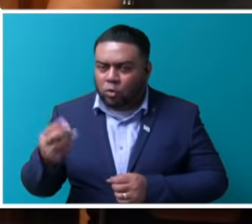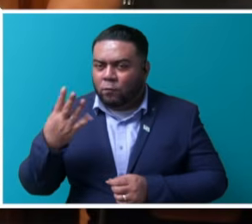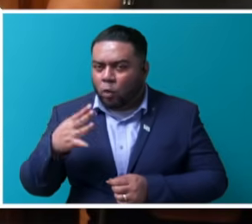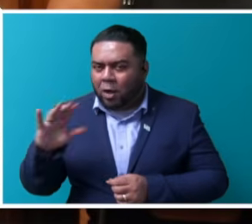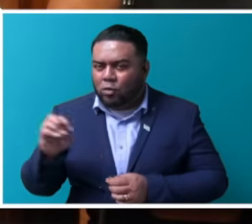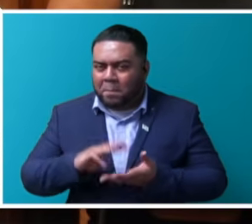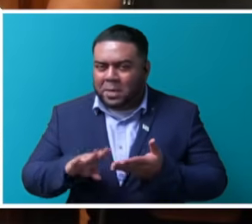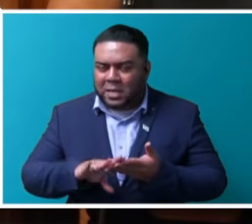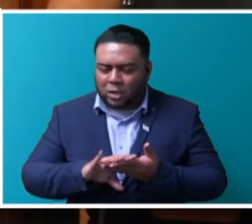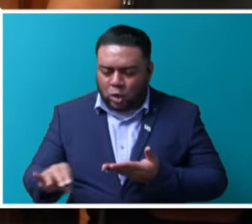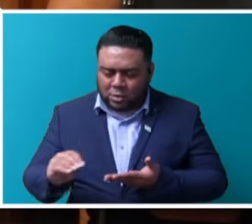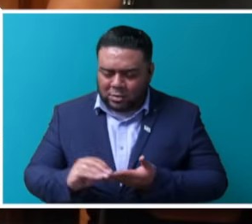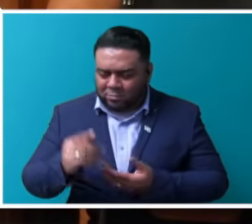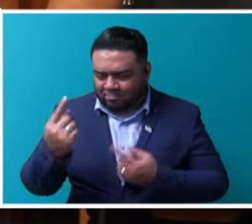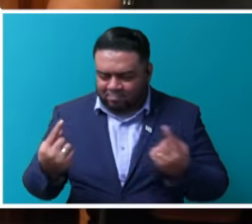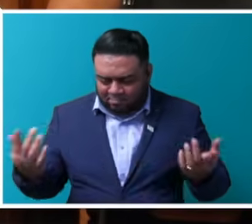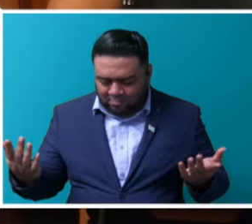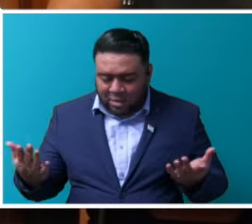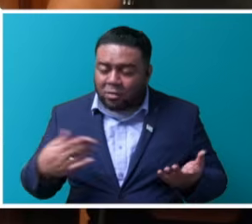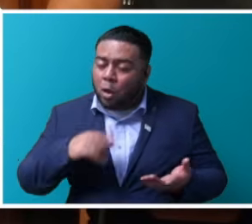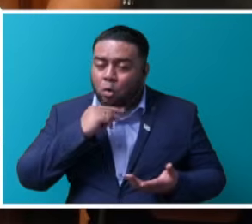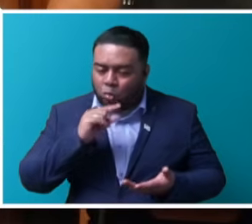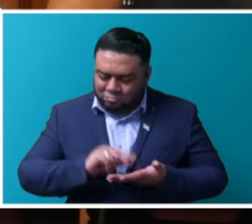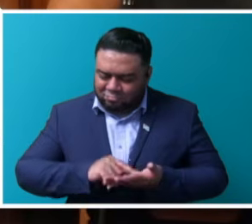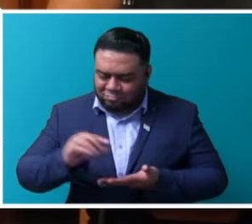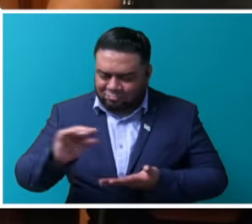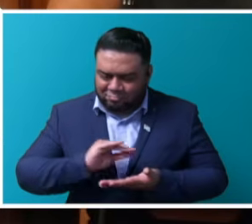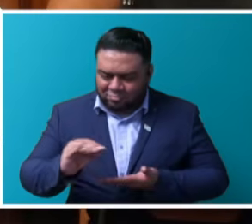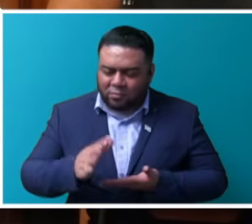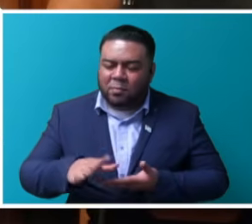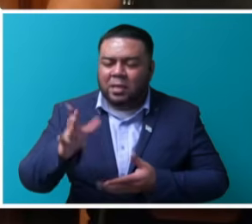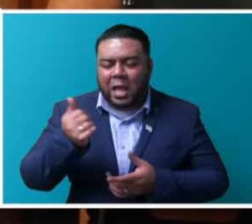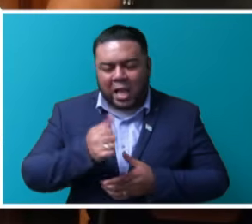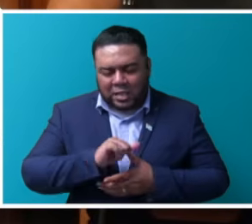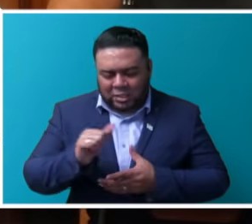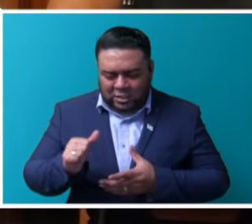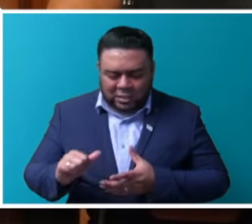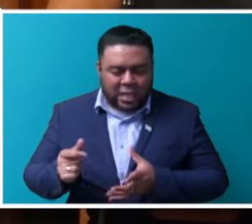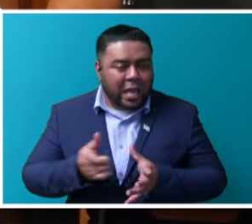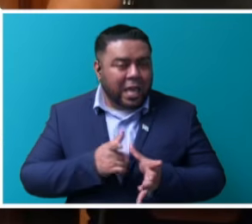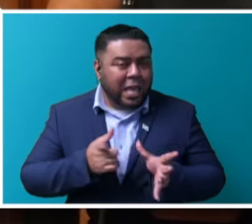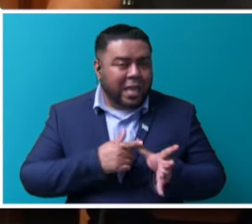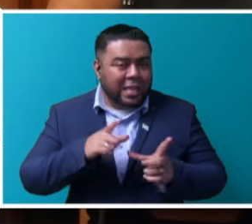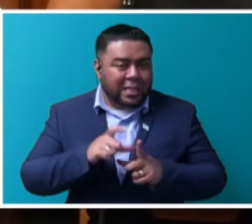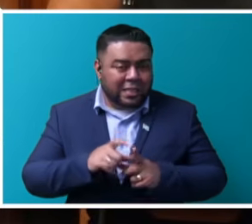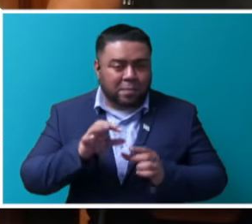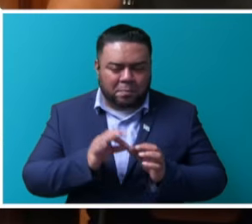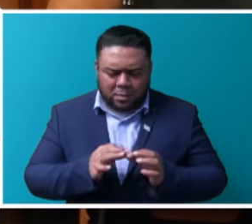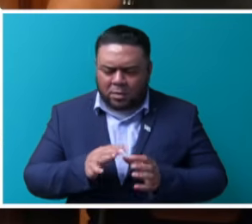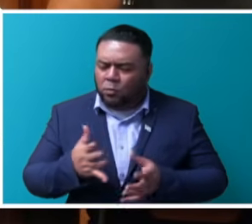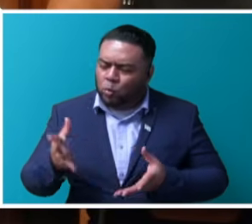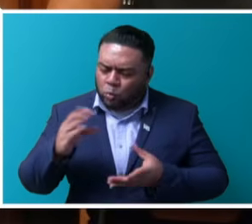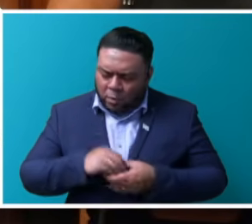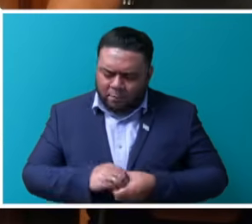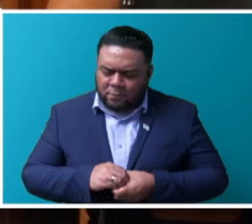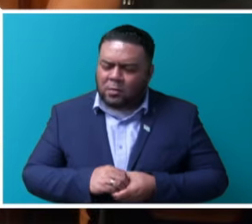million. With concessional loan and grant financing from the Asian Development Bank and the World Bank. This includes the replacement of the